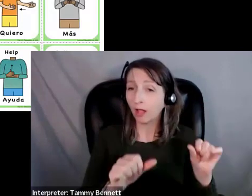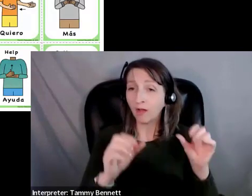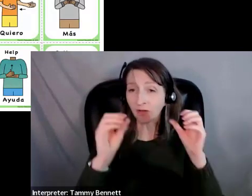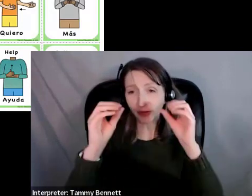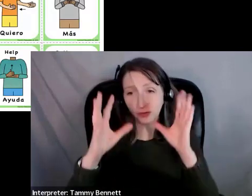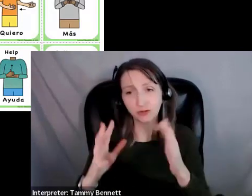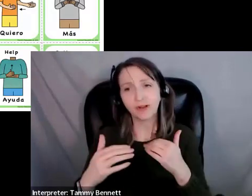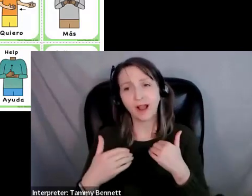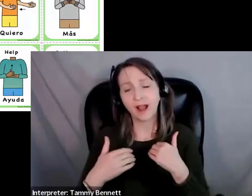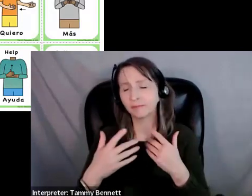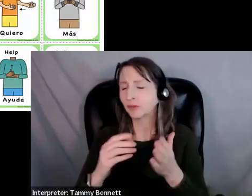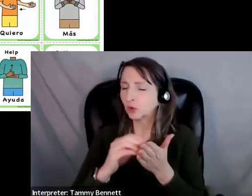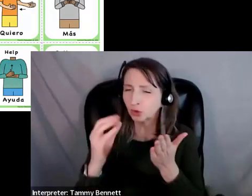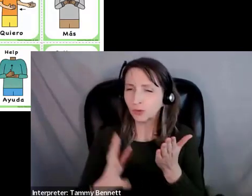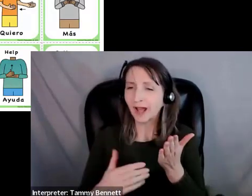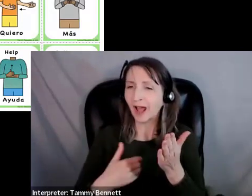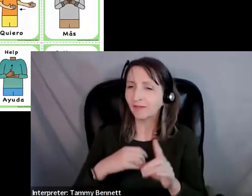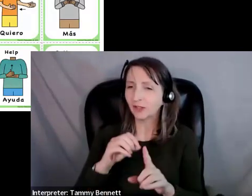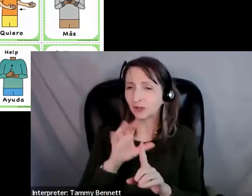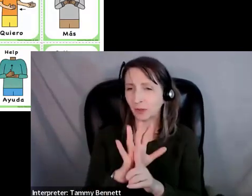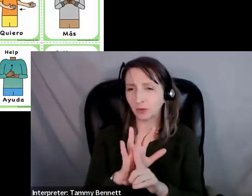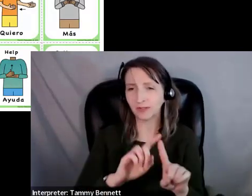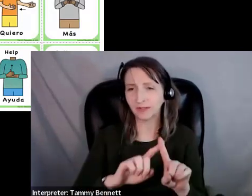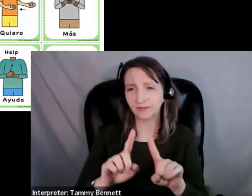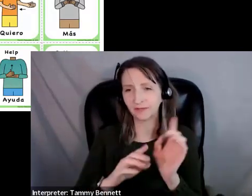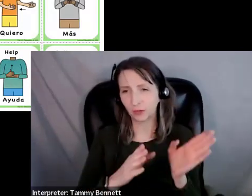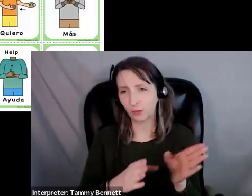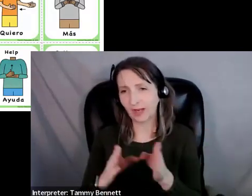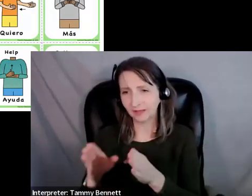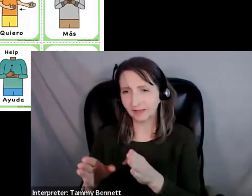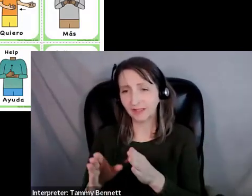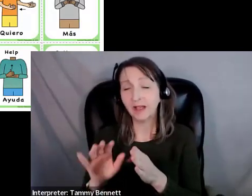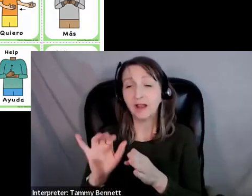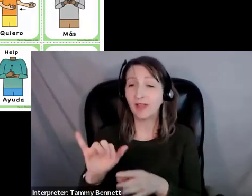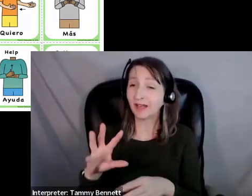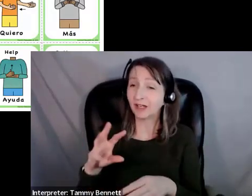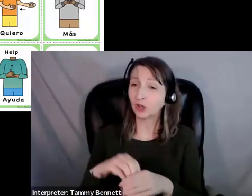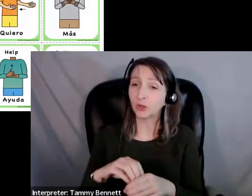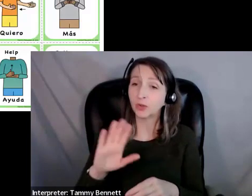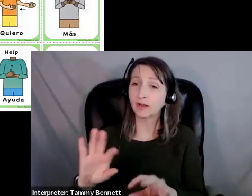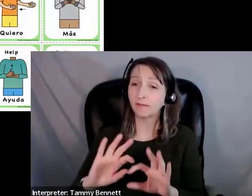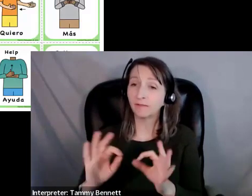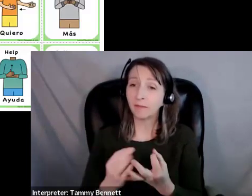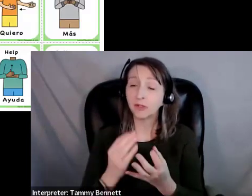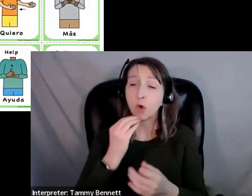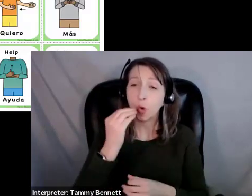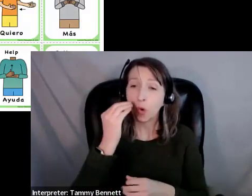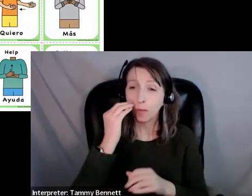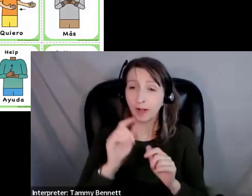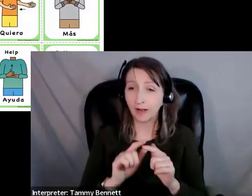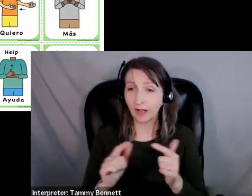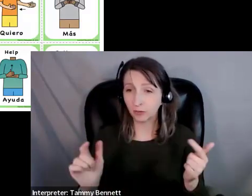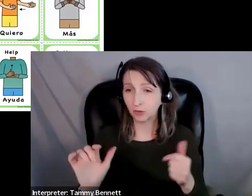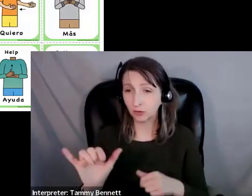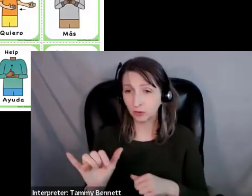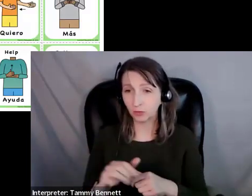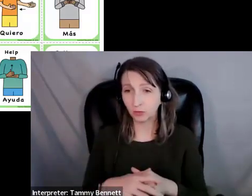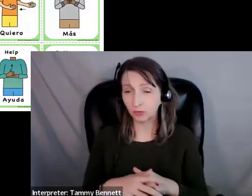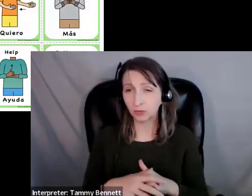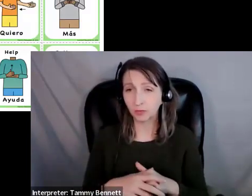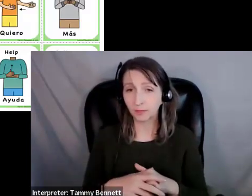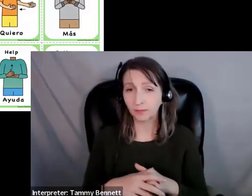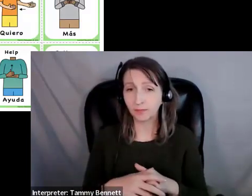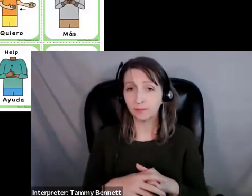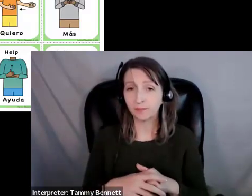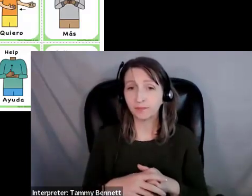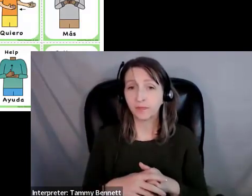possible way that also include their family's home language as well. So we have all these for other languages besides Spanish, but it